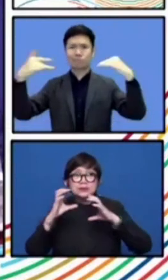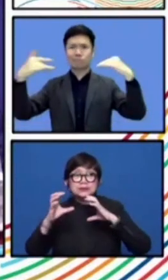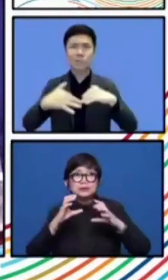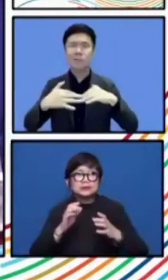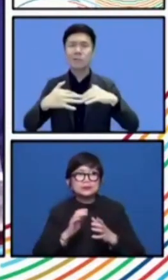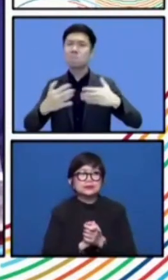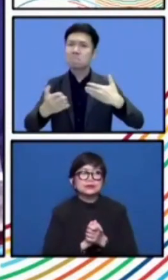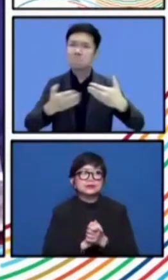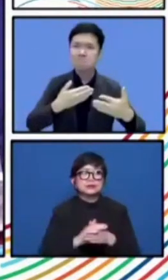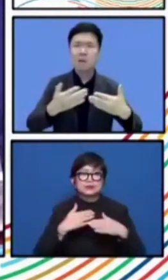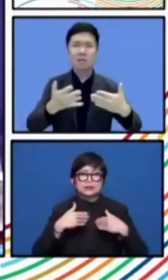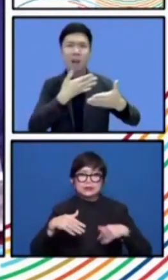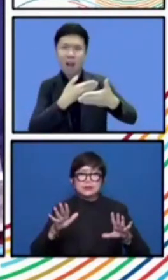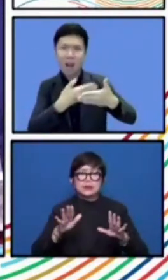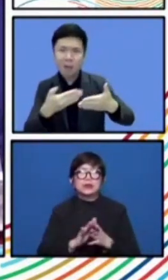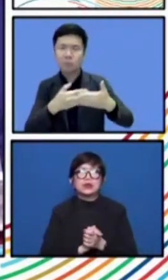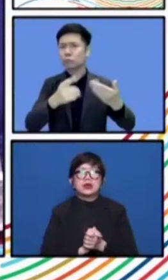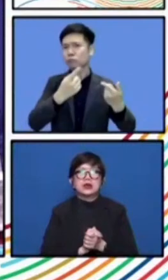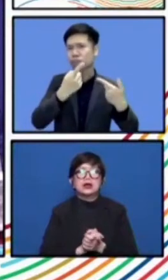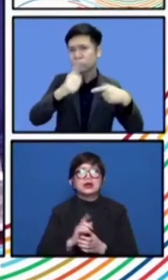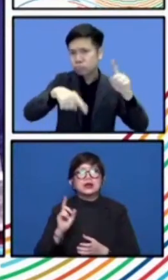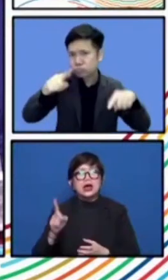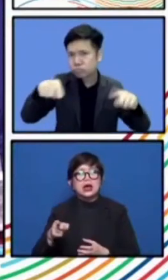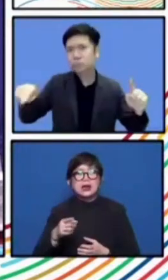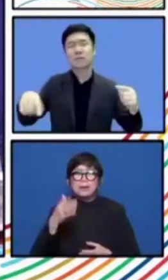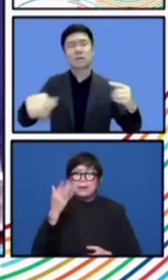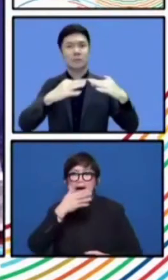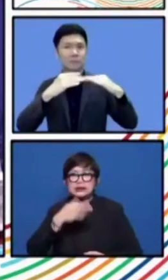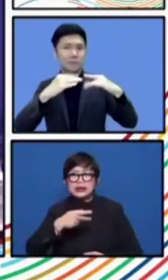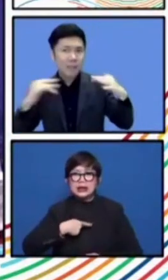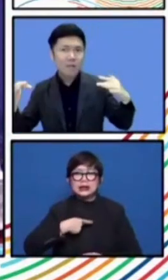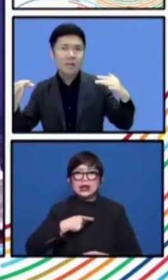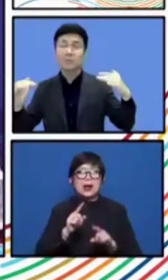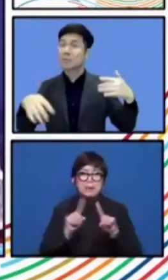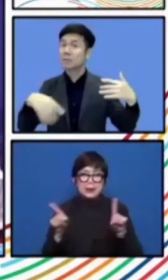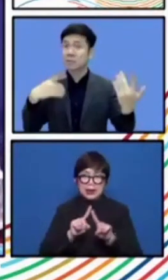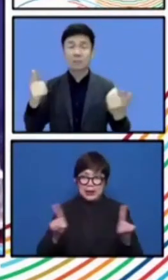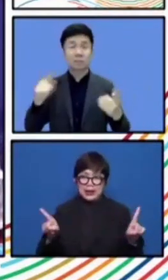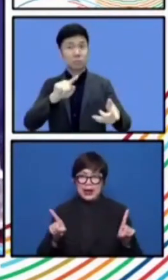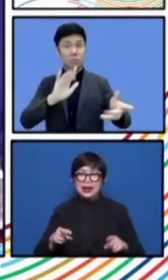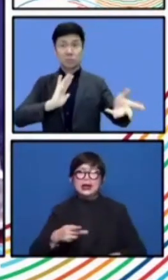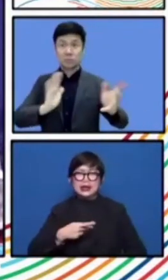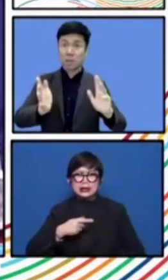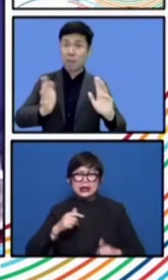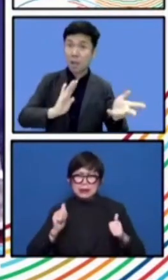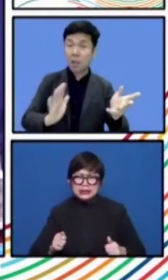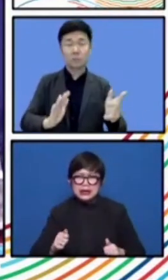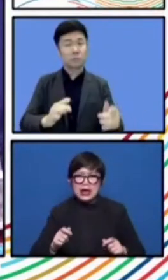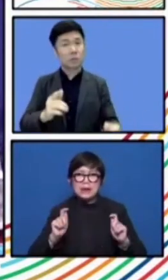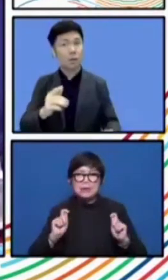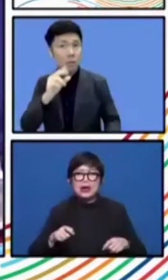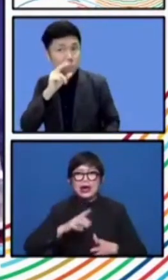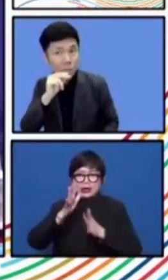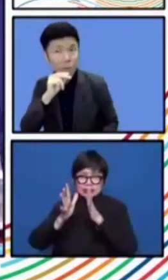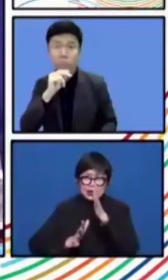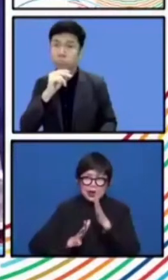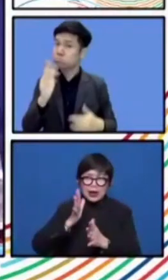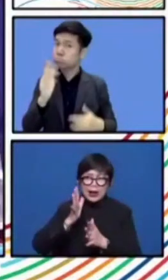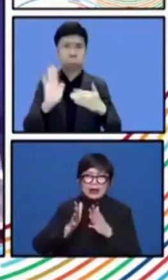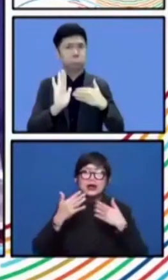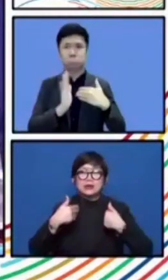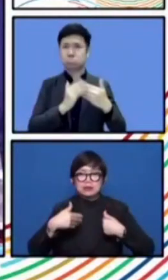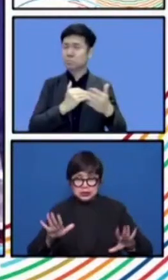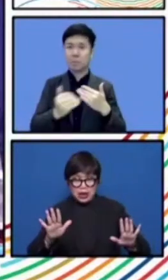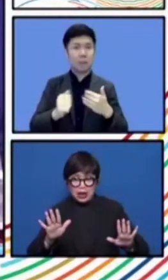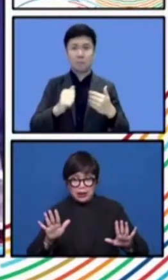despite the fact that we we are unable to talk about new sign language and and yet we're able to communicate and make sure